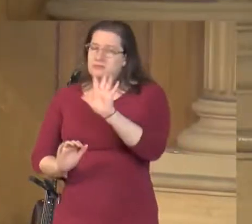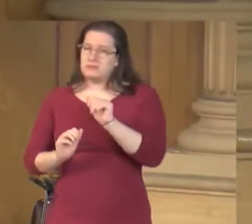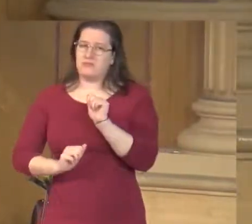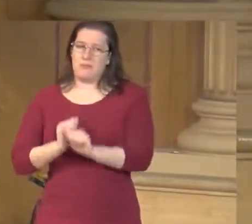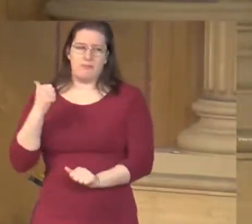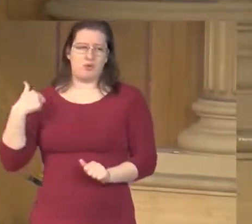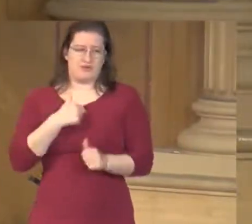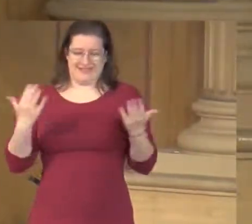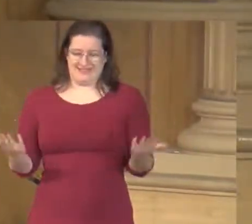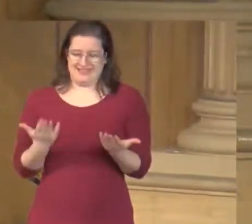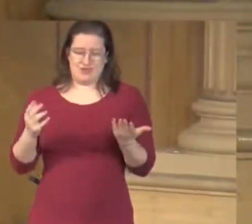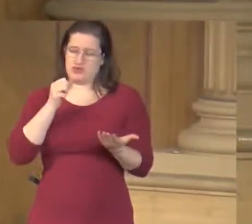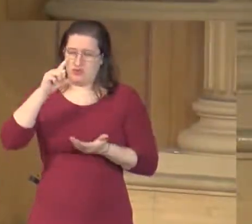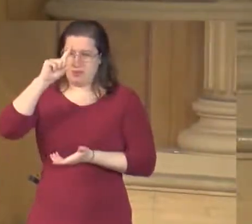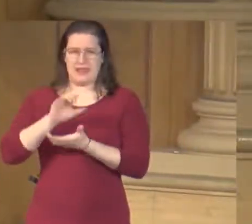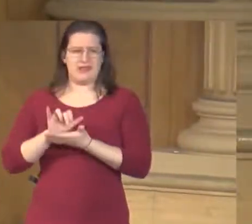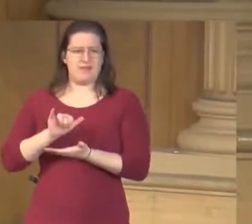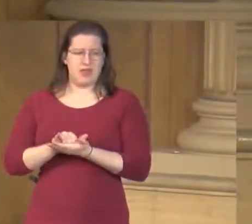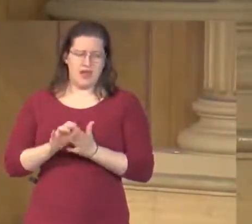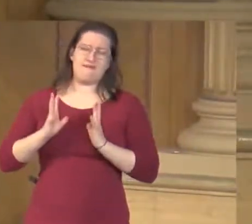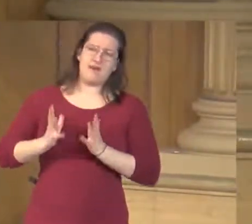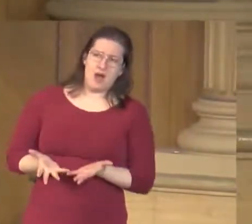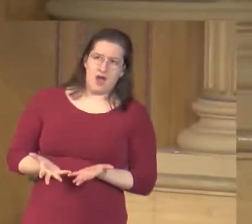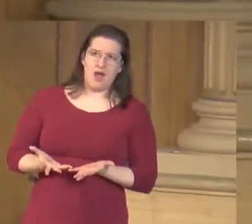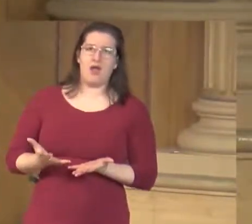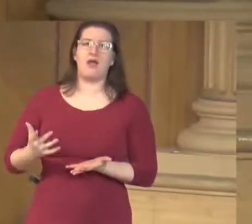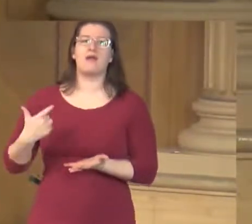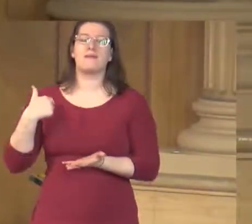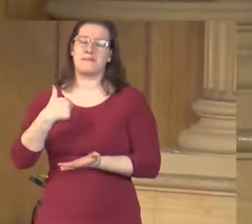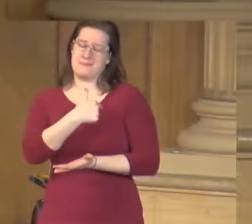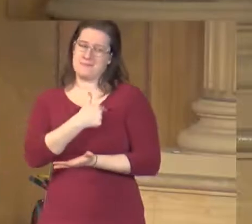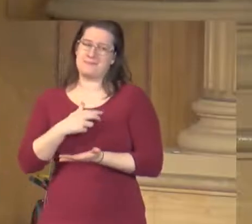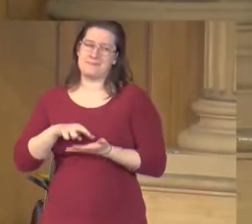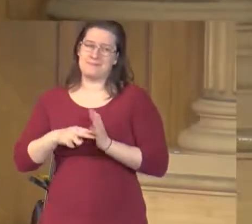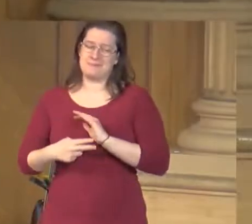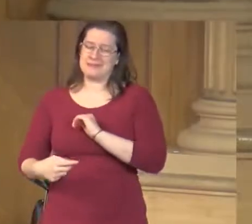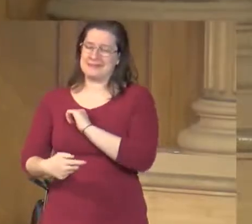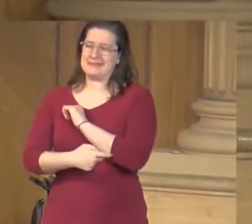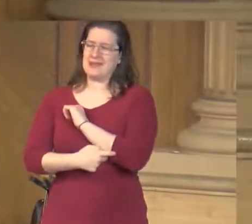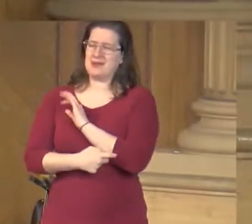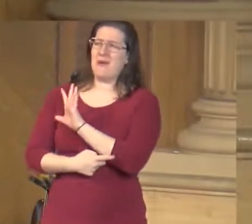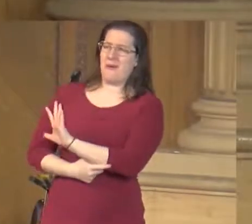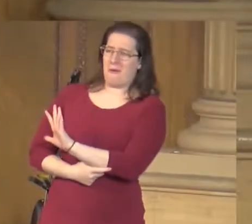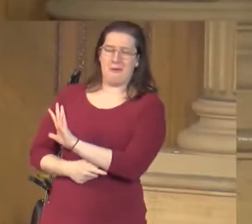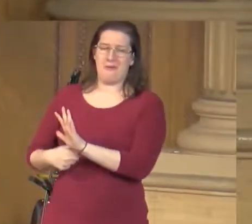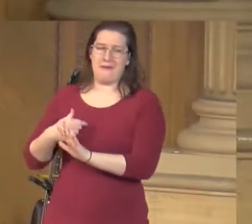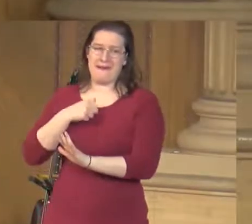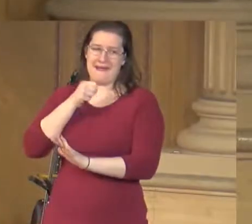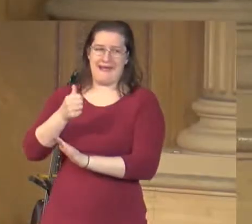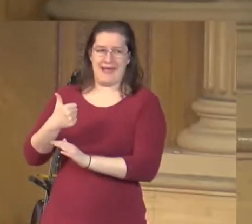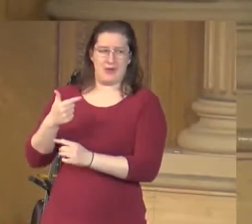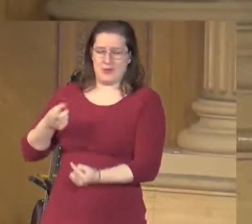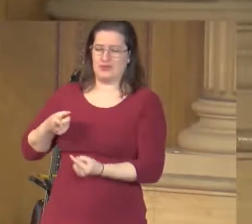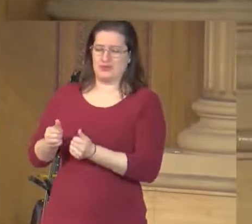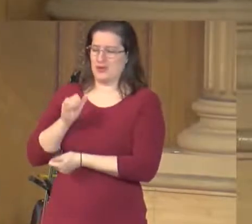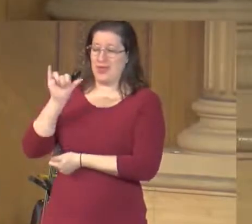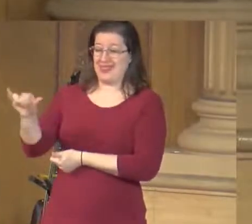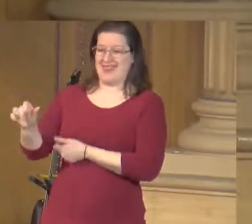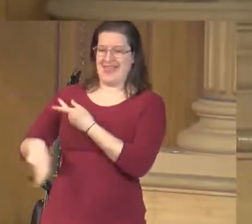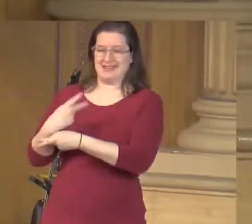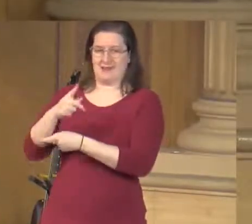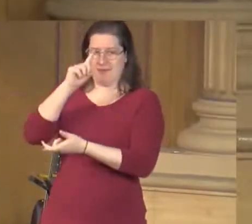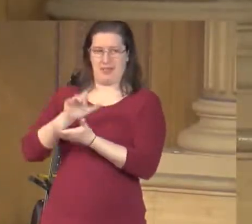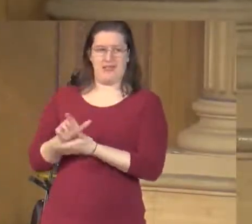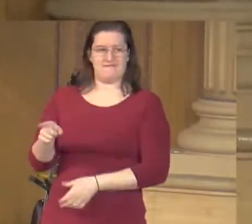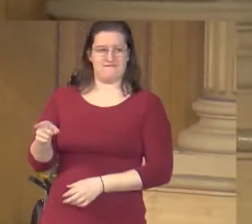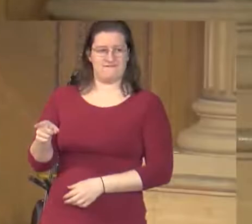forms of the prosperity gospel, our temptation can be to say, well, that whole thing's not my issue. But I think the